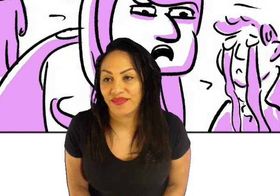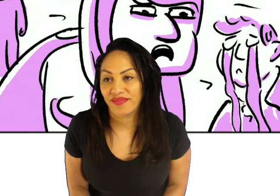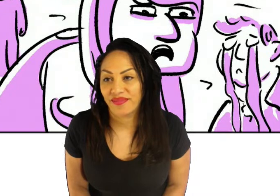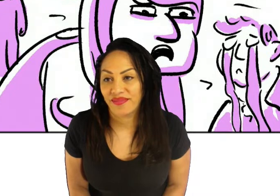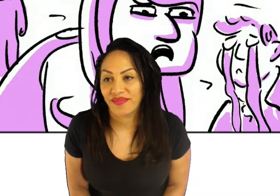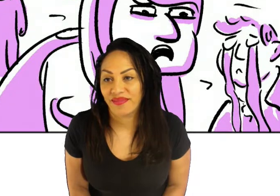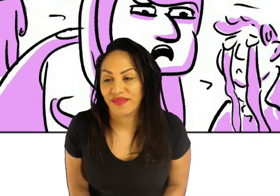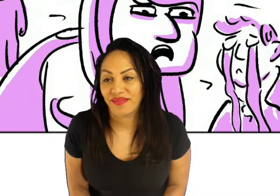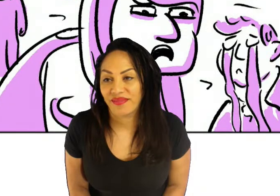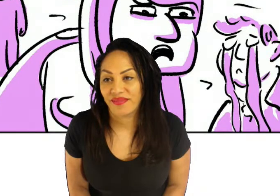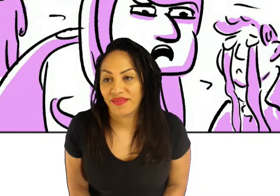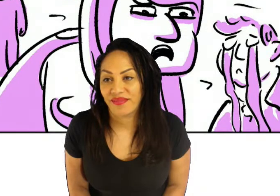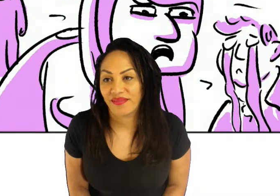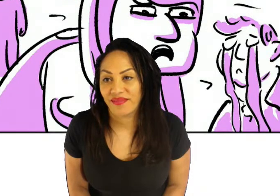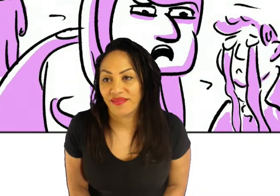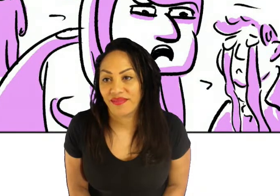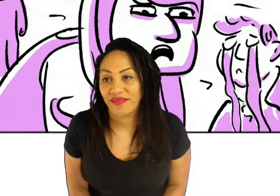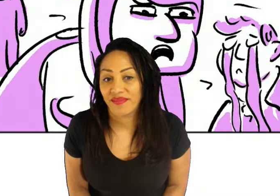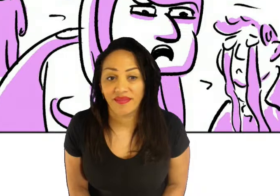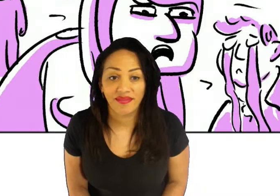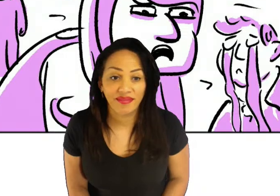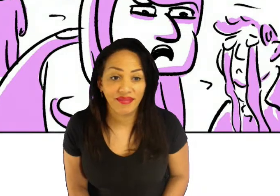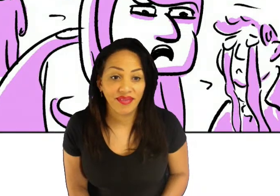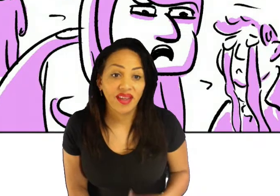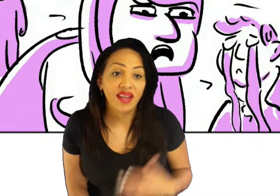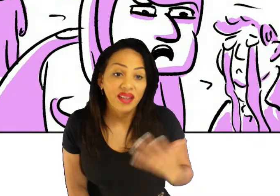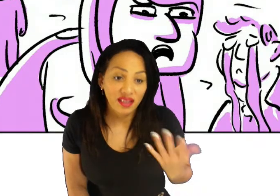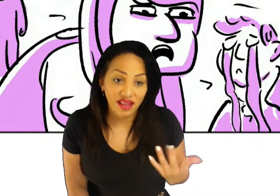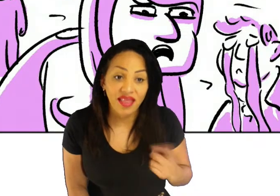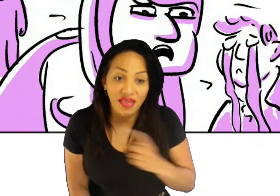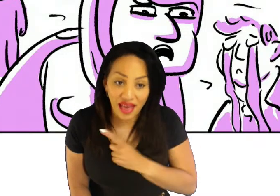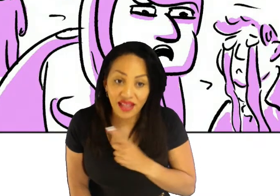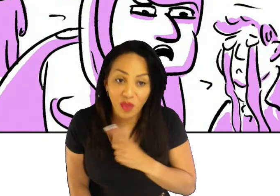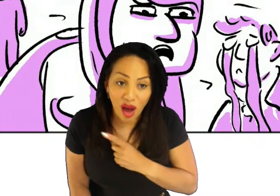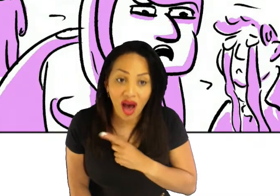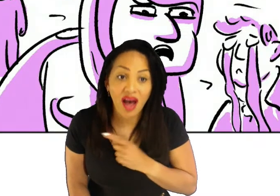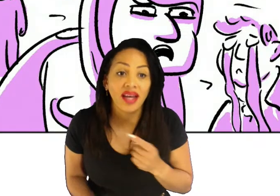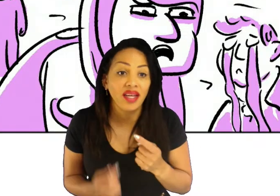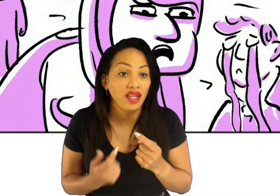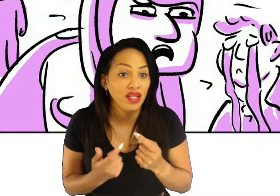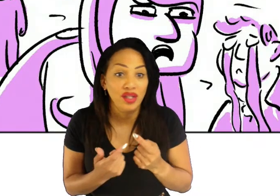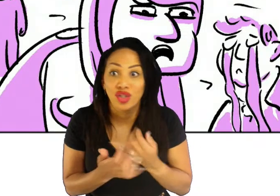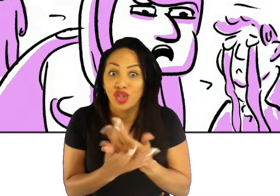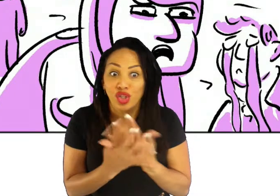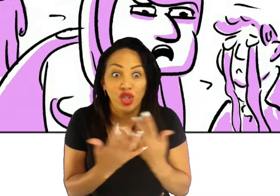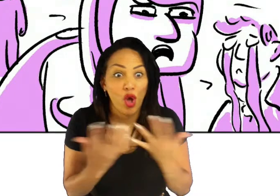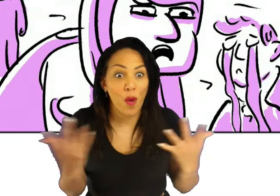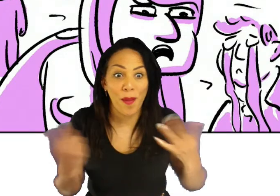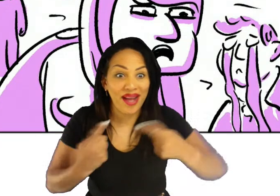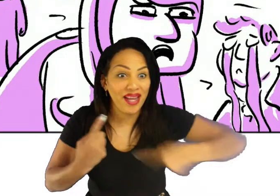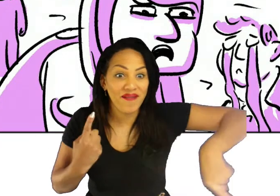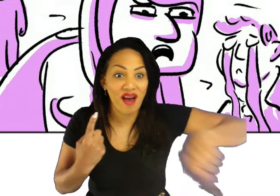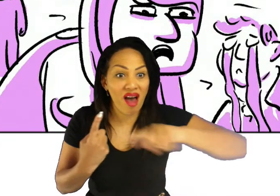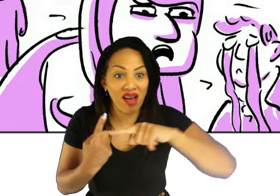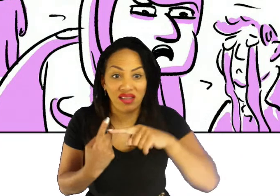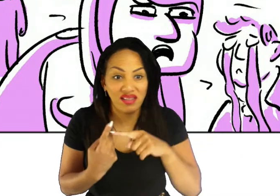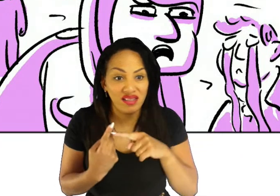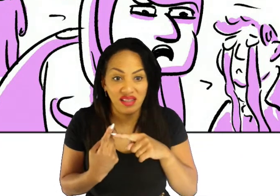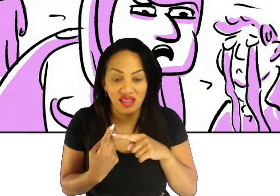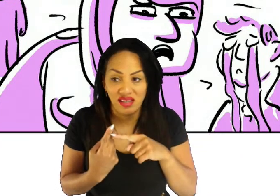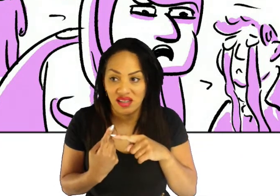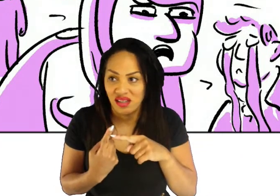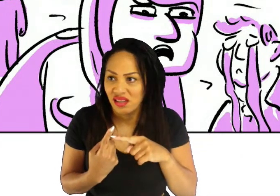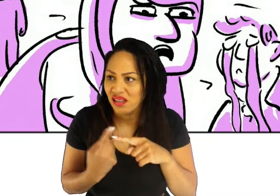It does lead to the practice where so many of us, because of all these unstable, short,